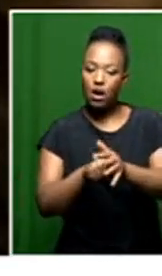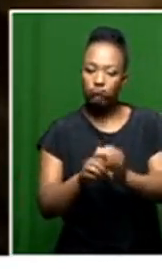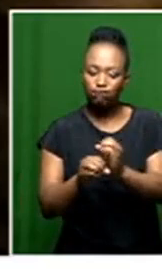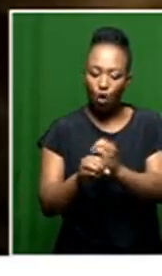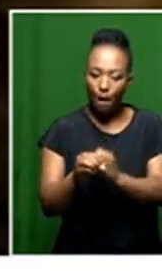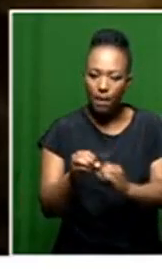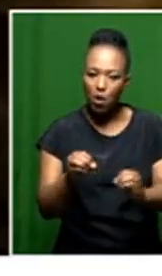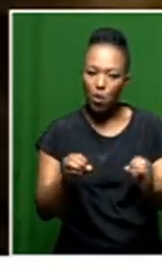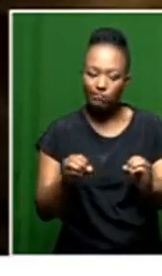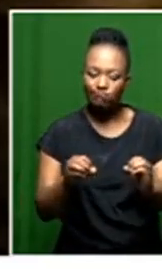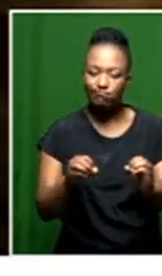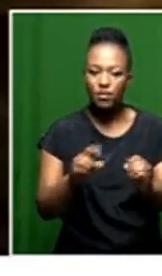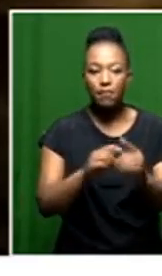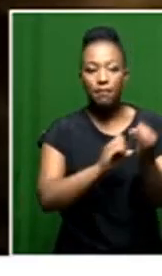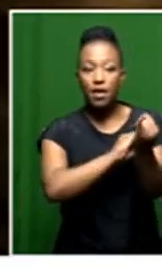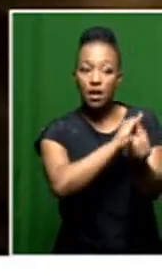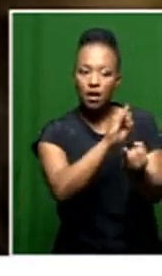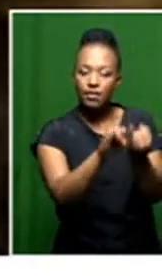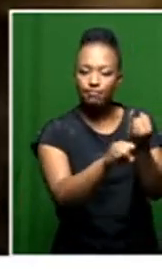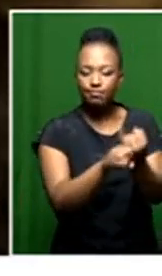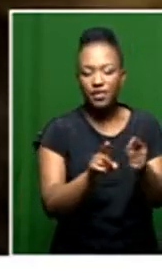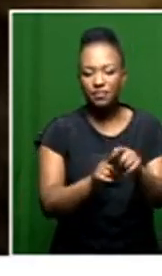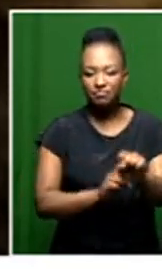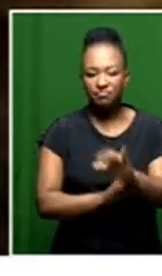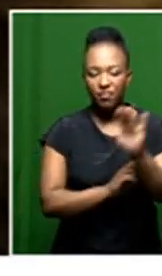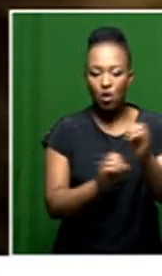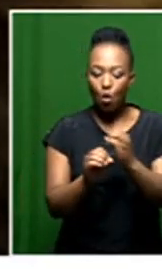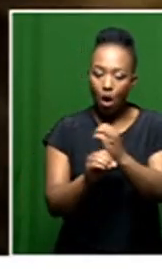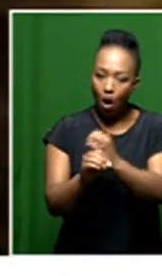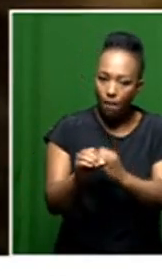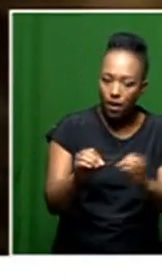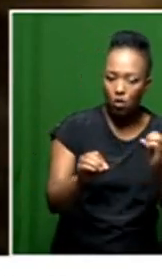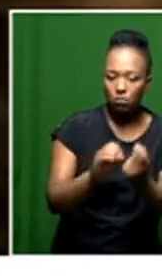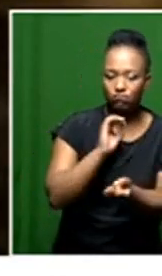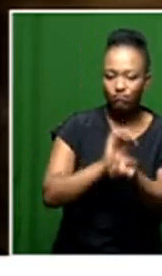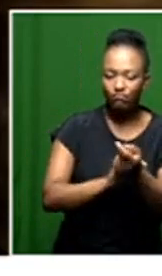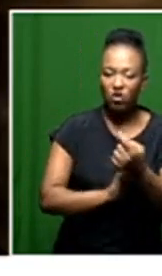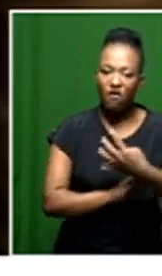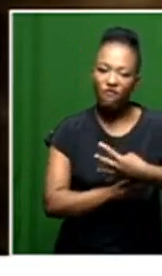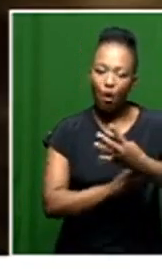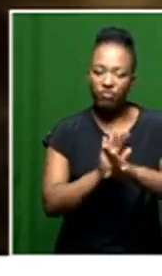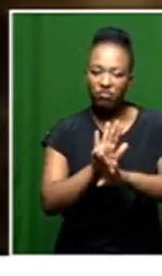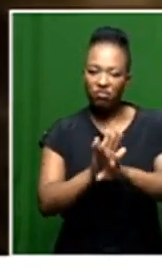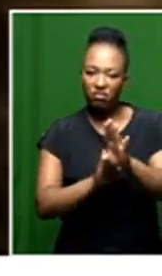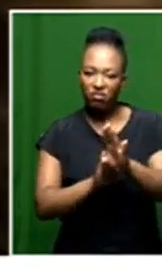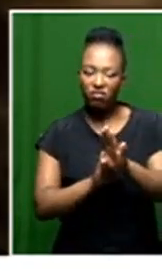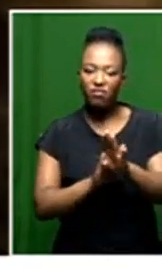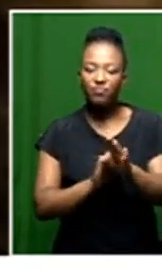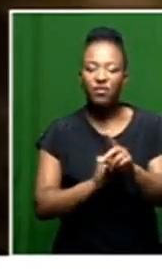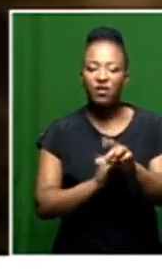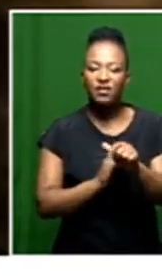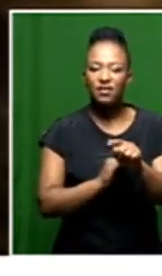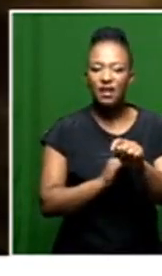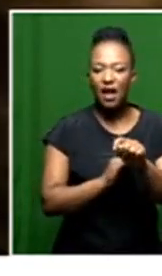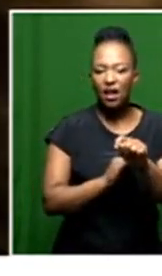Africa and predominantly globally. So we all knew Omicron, when it came in the fourth wave, overshadowed the Delta wave because it